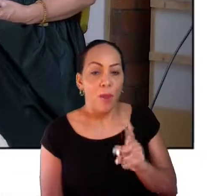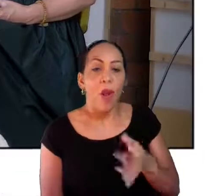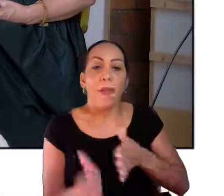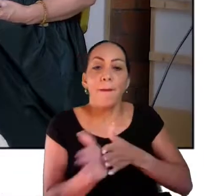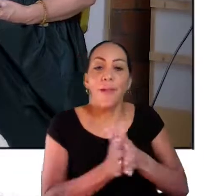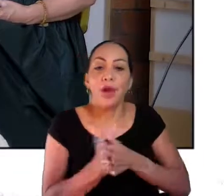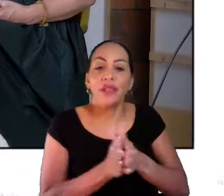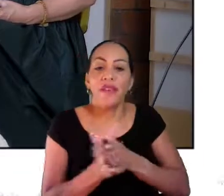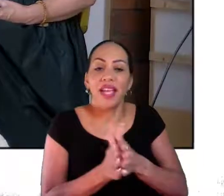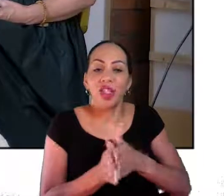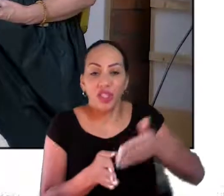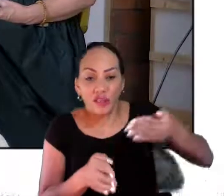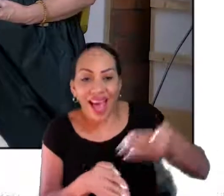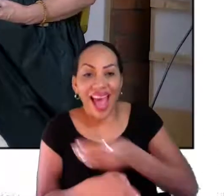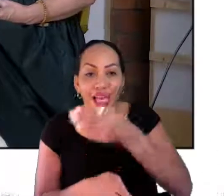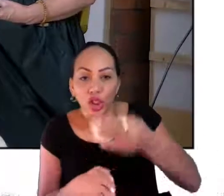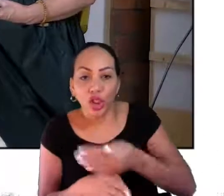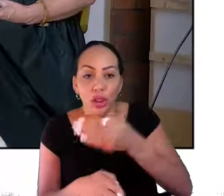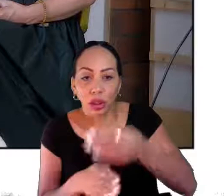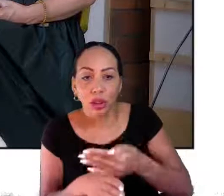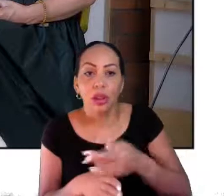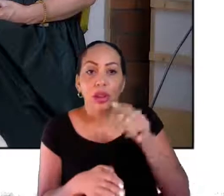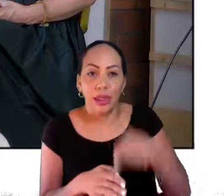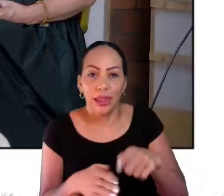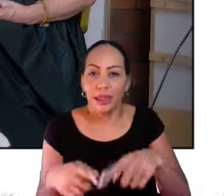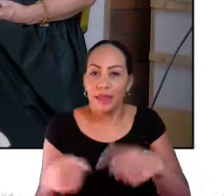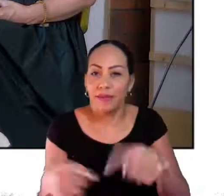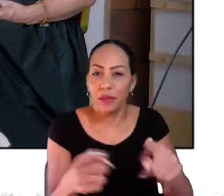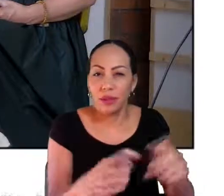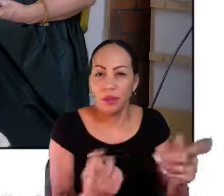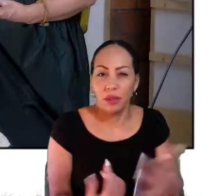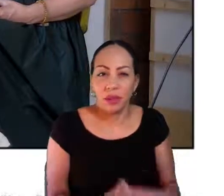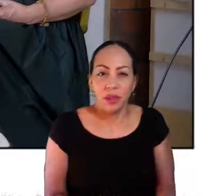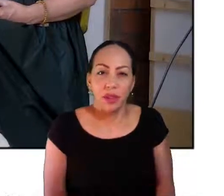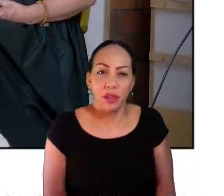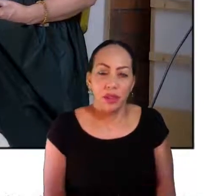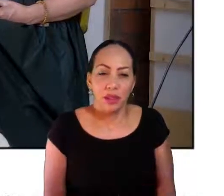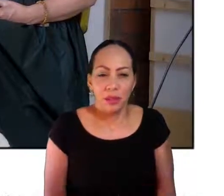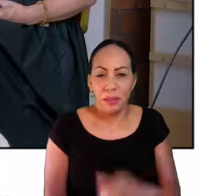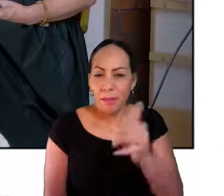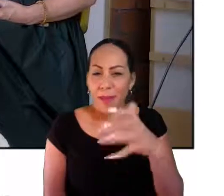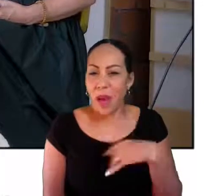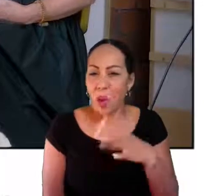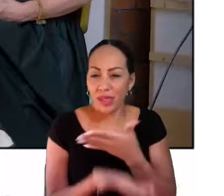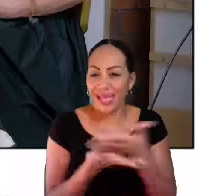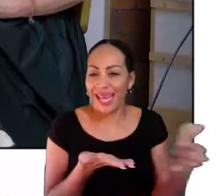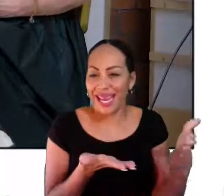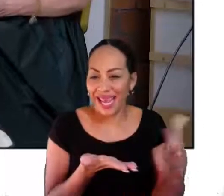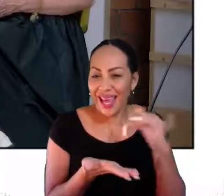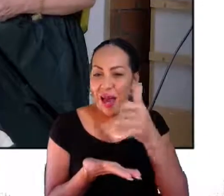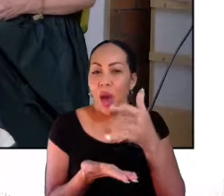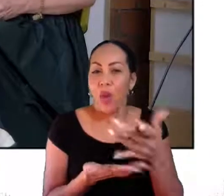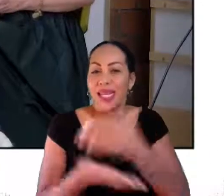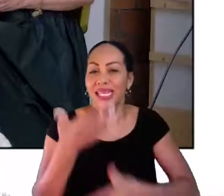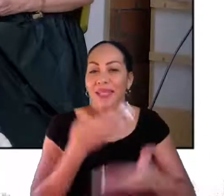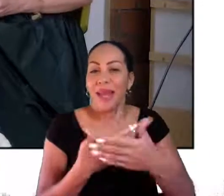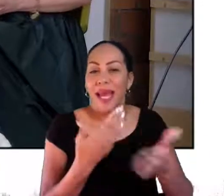spaces, I think, are the same ones. I don't know if that makes sense. Ask me a question about it later and I'll explain it better. So